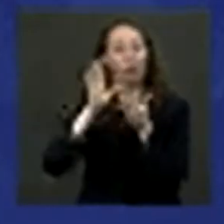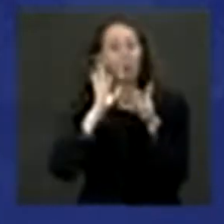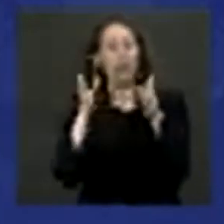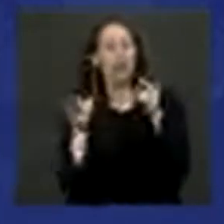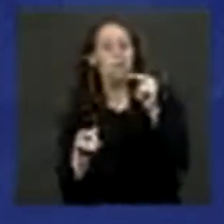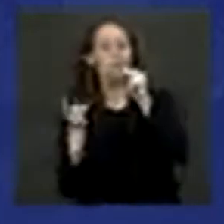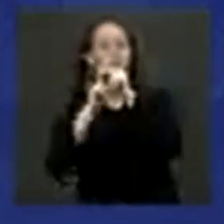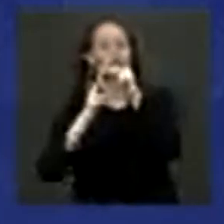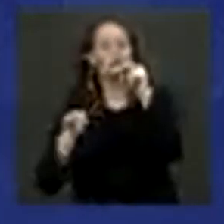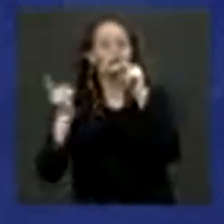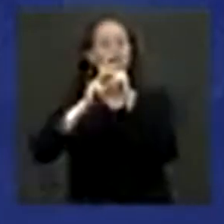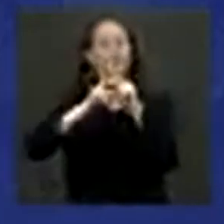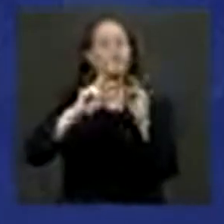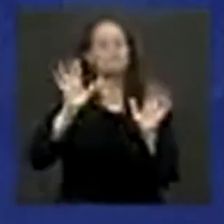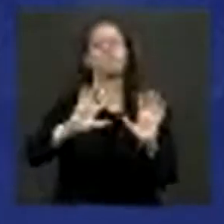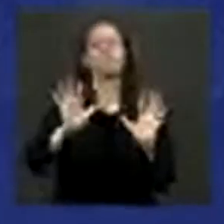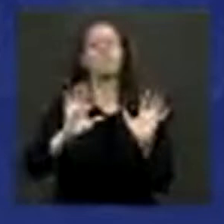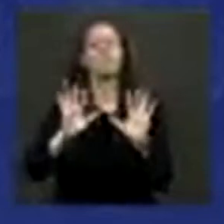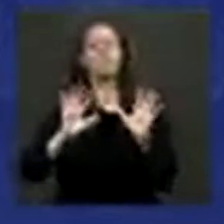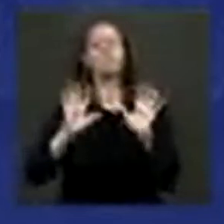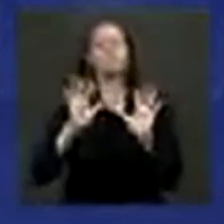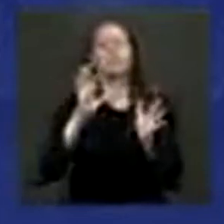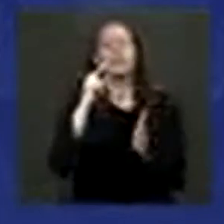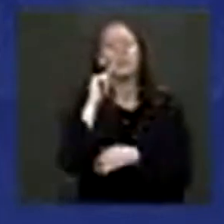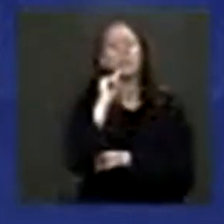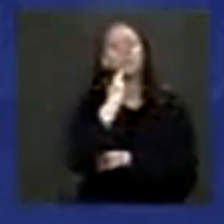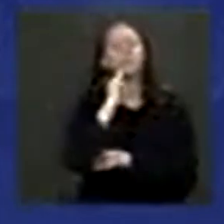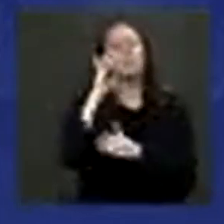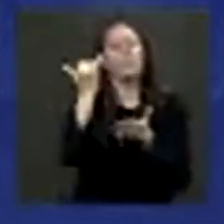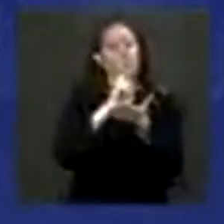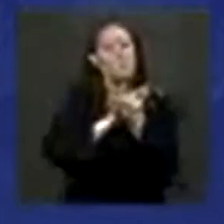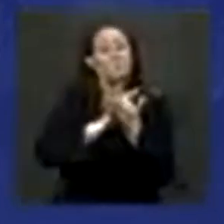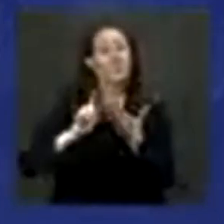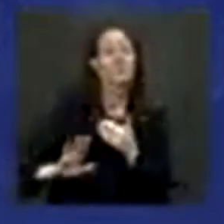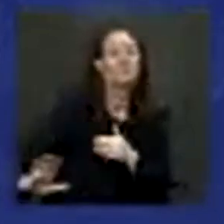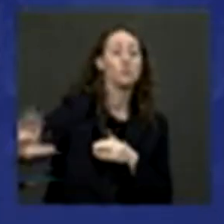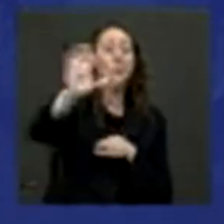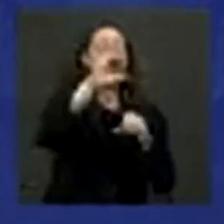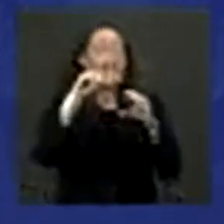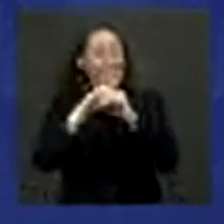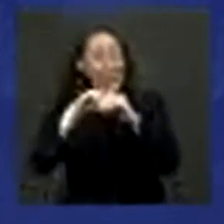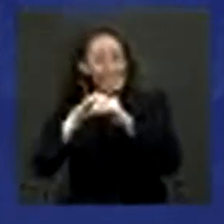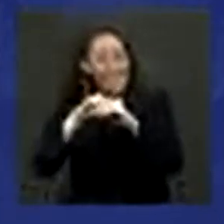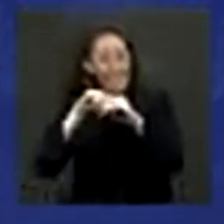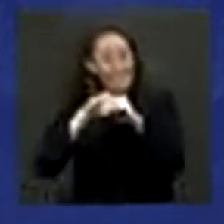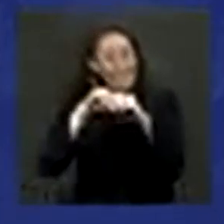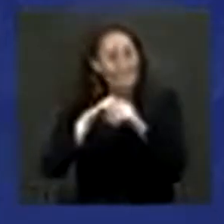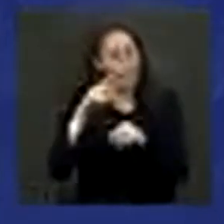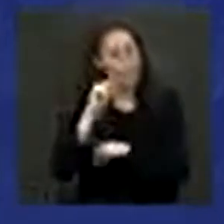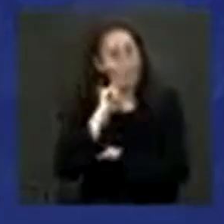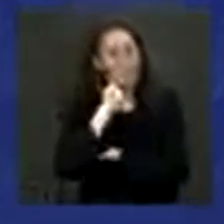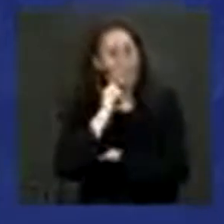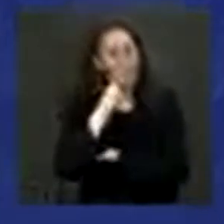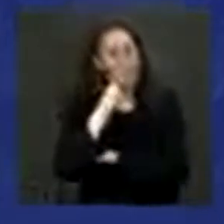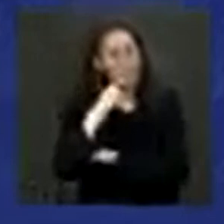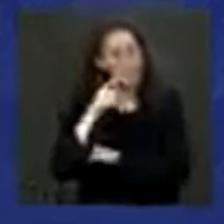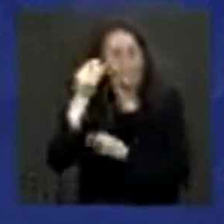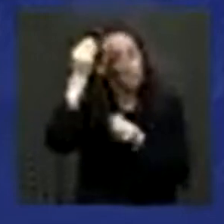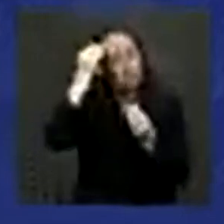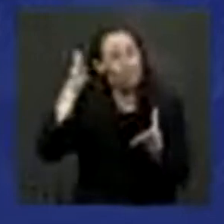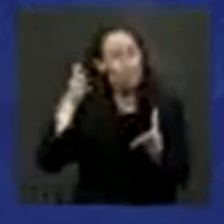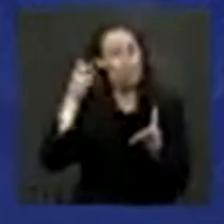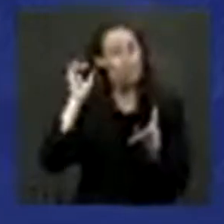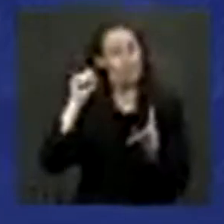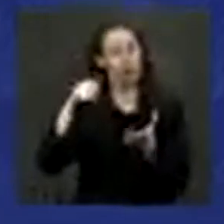As soon as this week, your savings in your pocketbook could be directly impacted by this